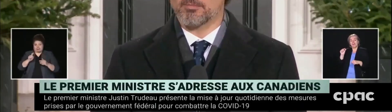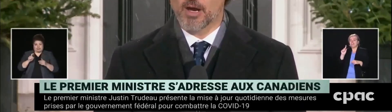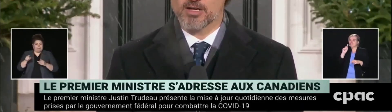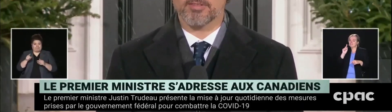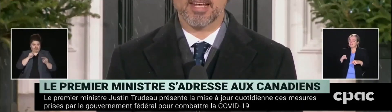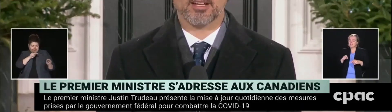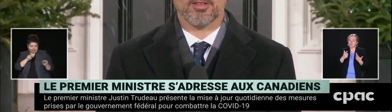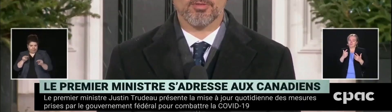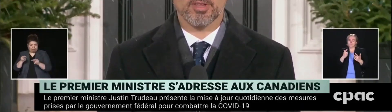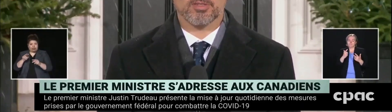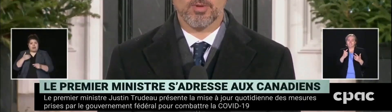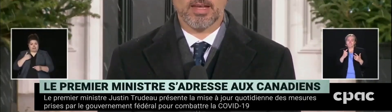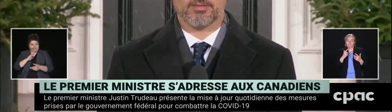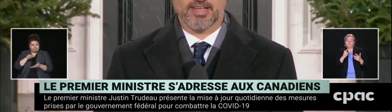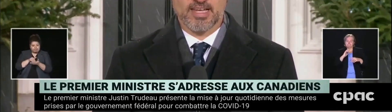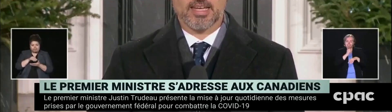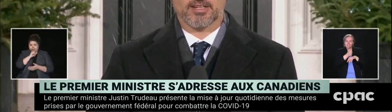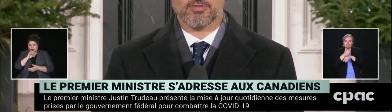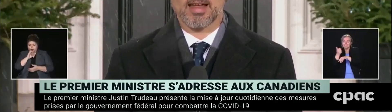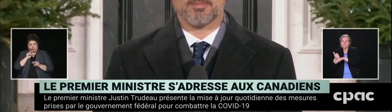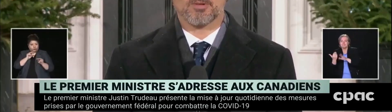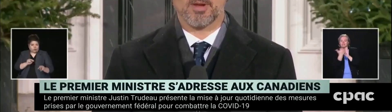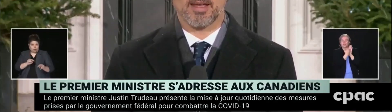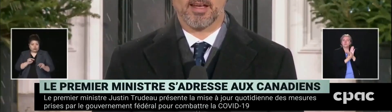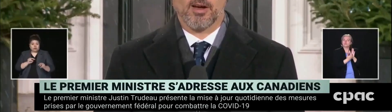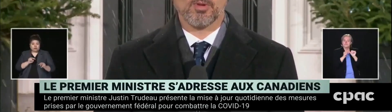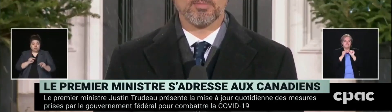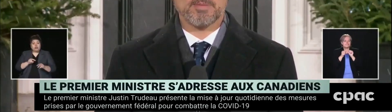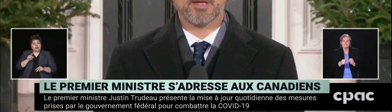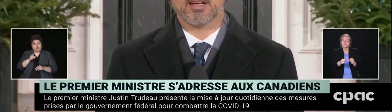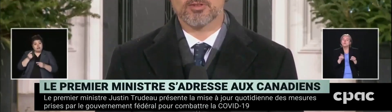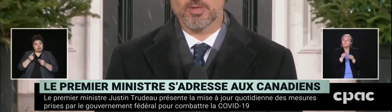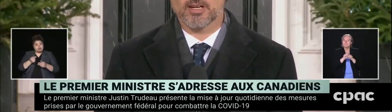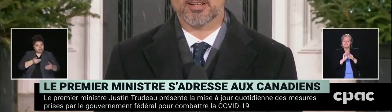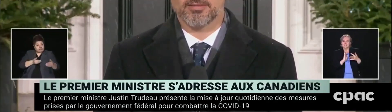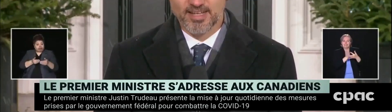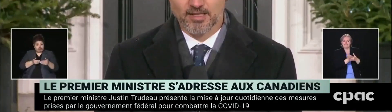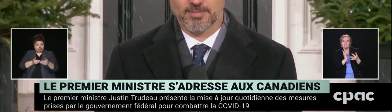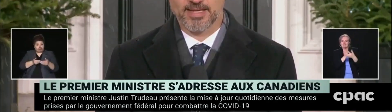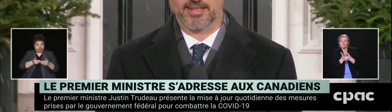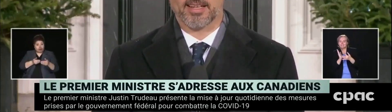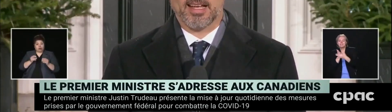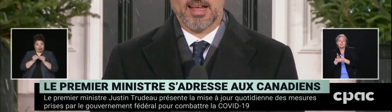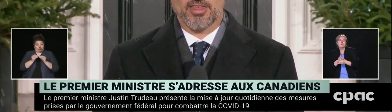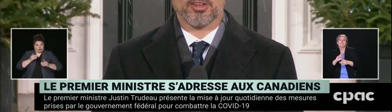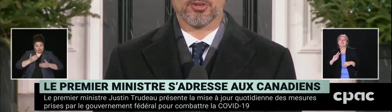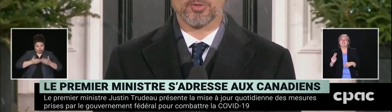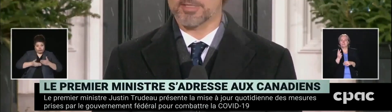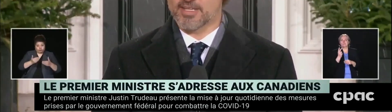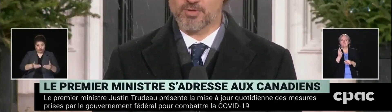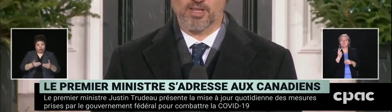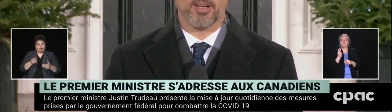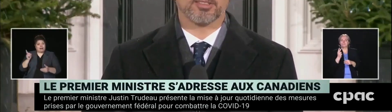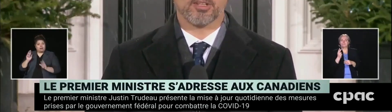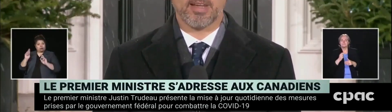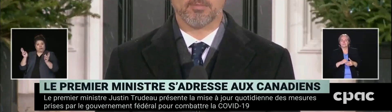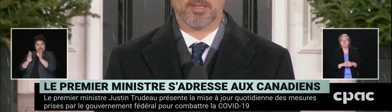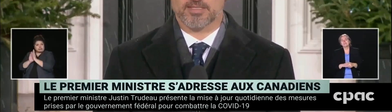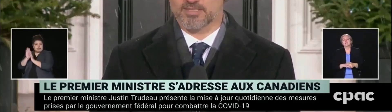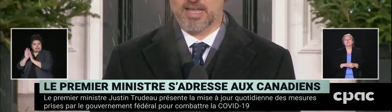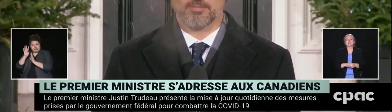But part of getting through this wave in a rapid way will be because we are developing the tools that will